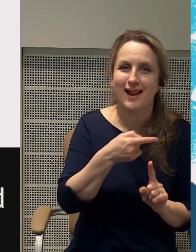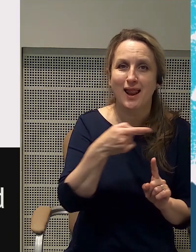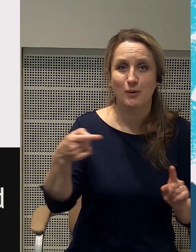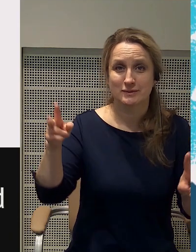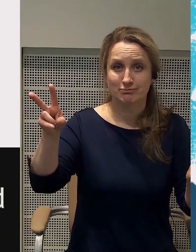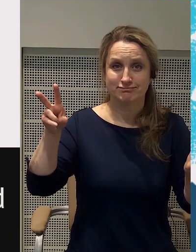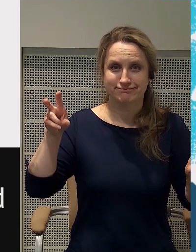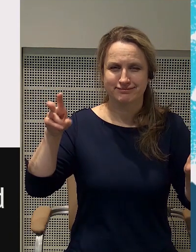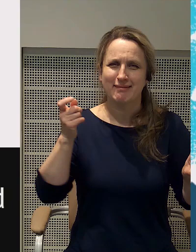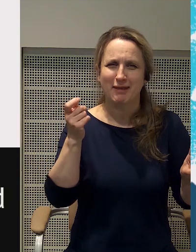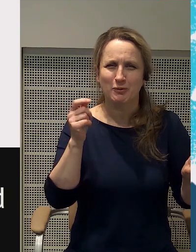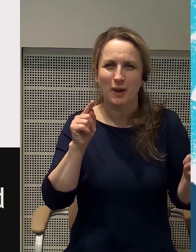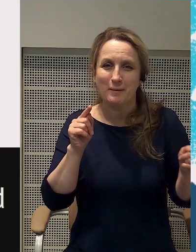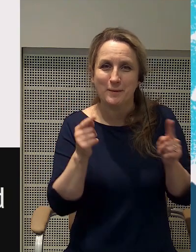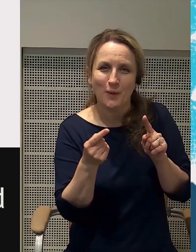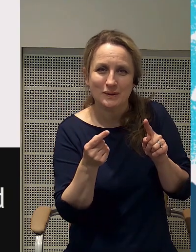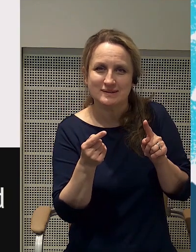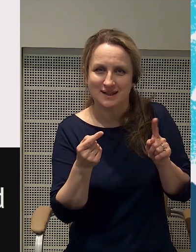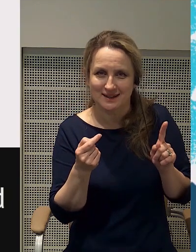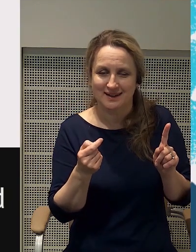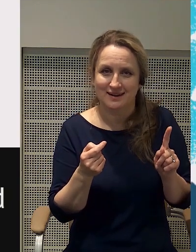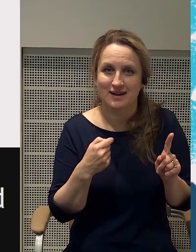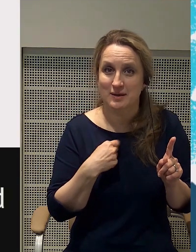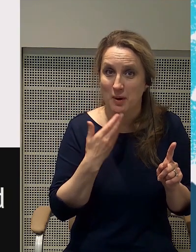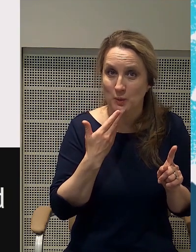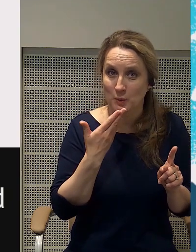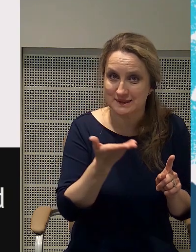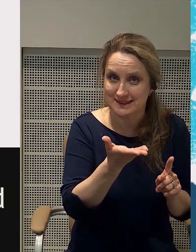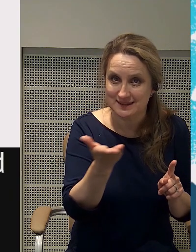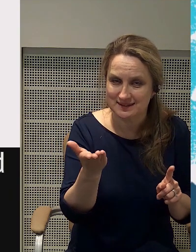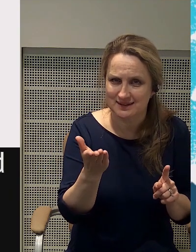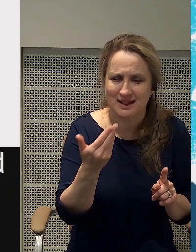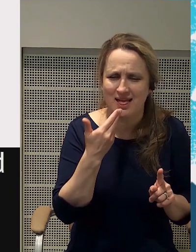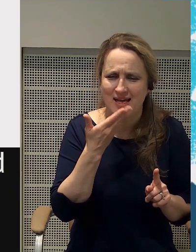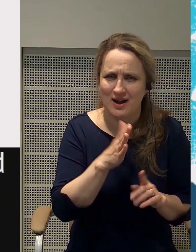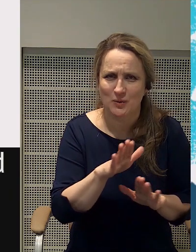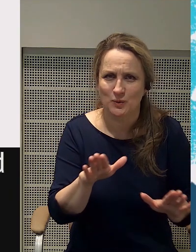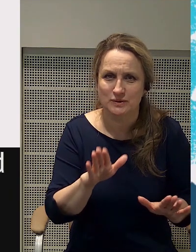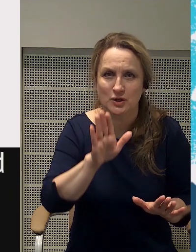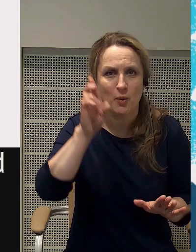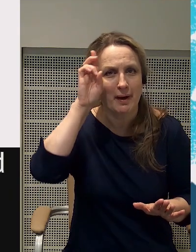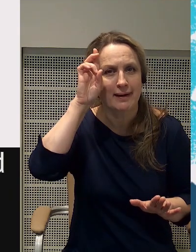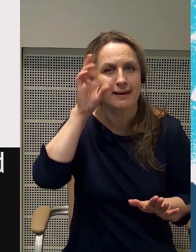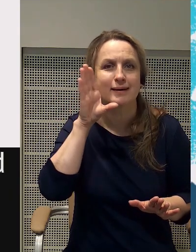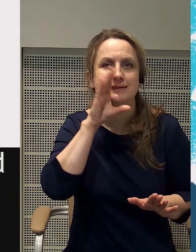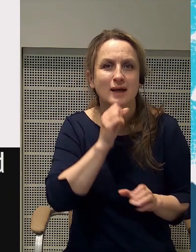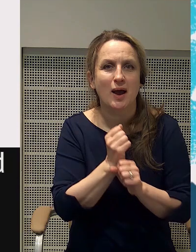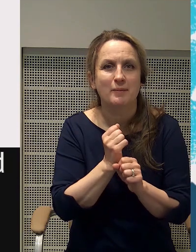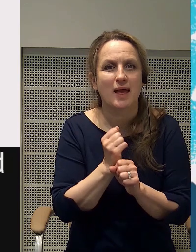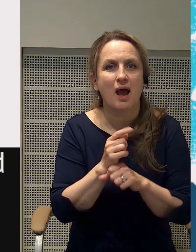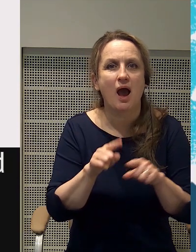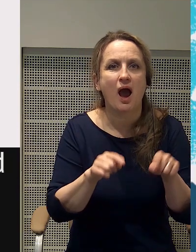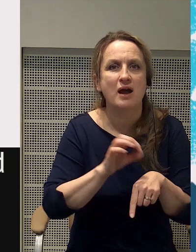presentation with this one. Ask not what your country can do for rare diseases. Ask